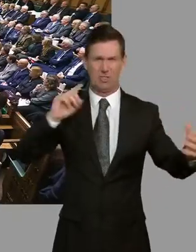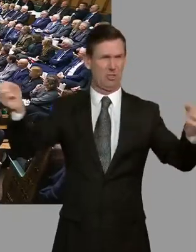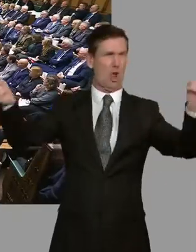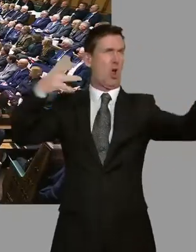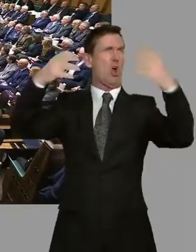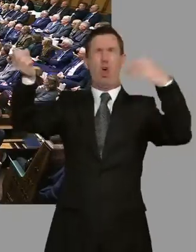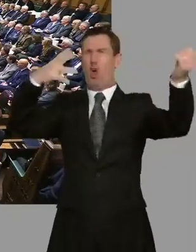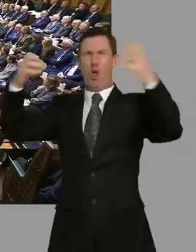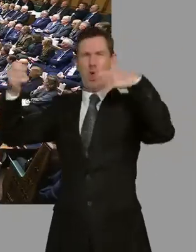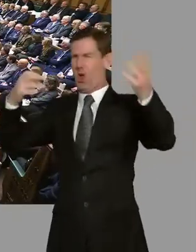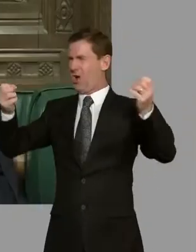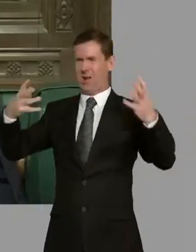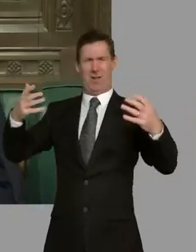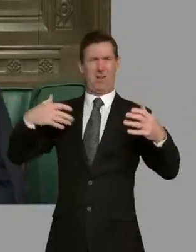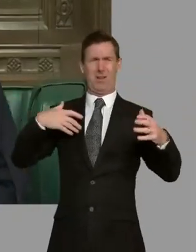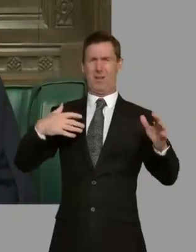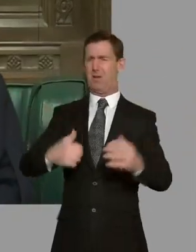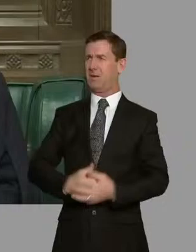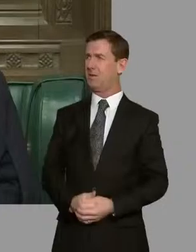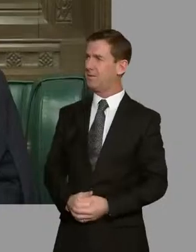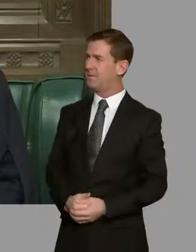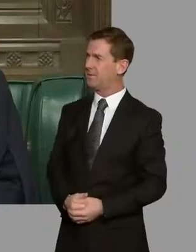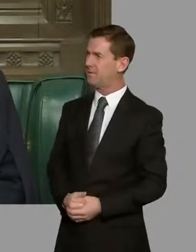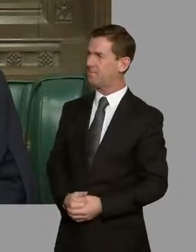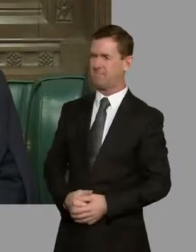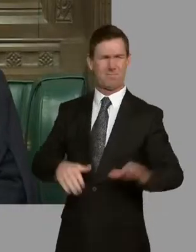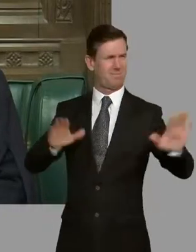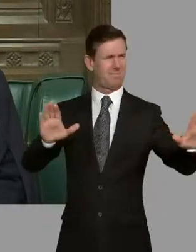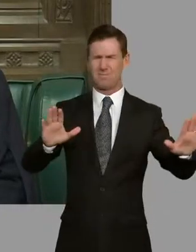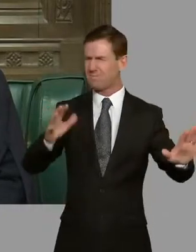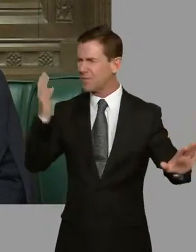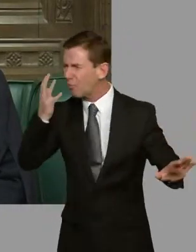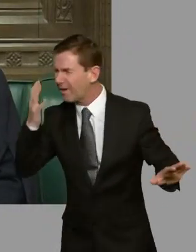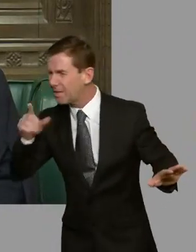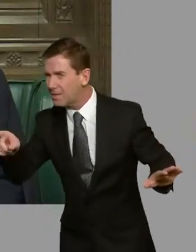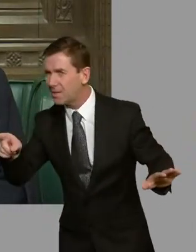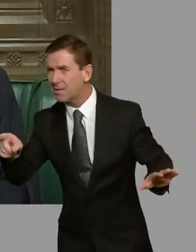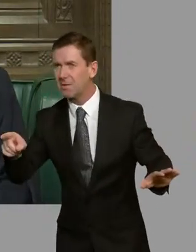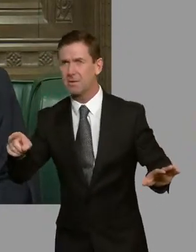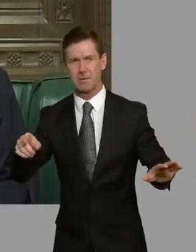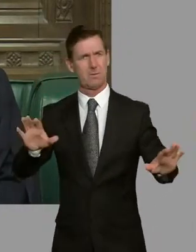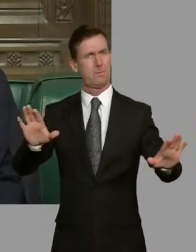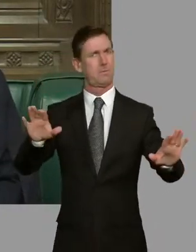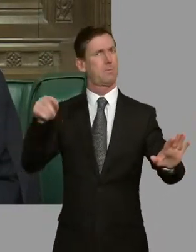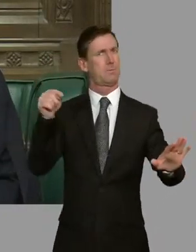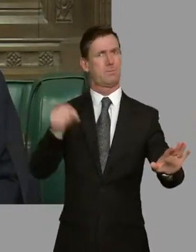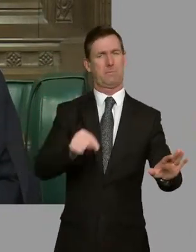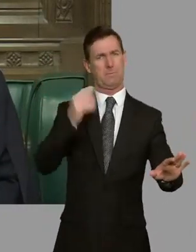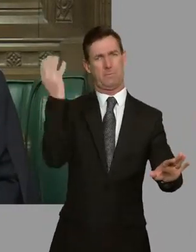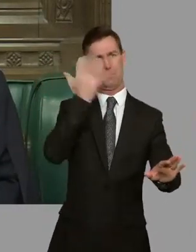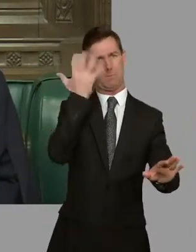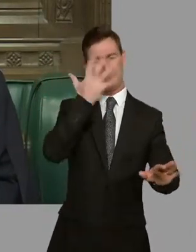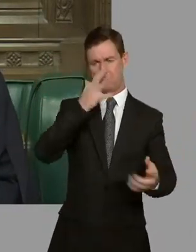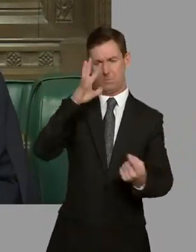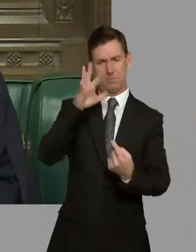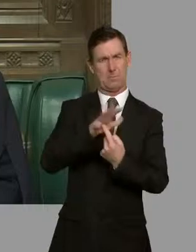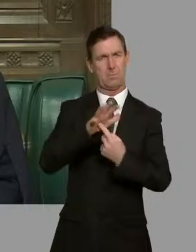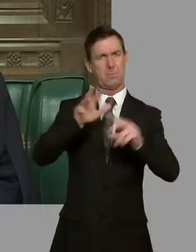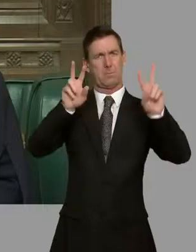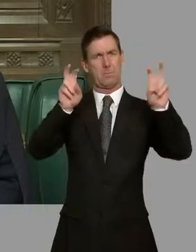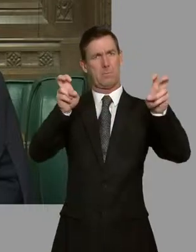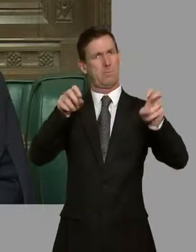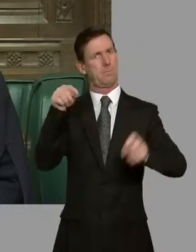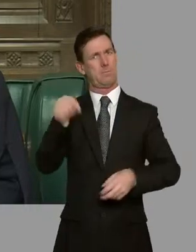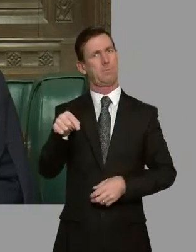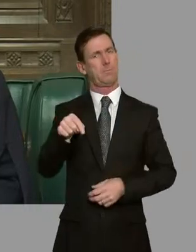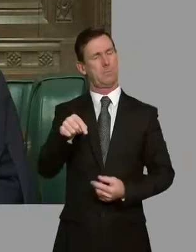Sorry? This is a very, very important issue that does matter to the country. It matters to all